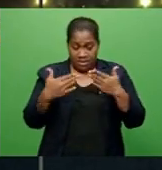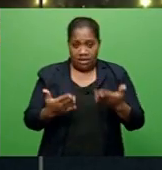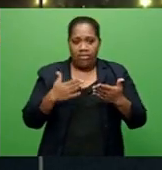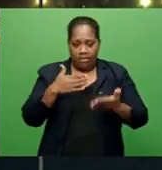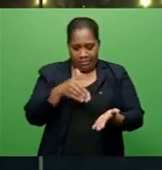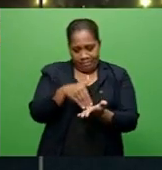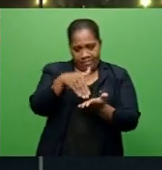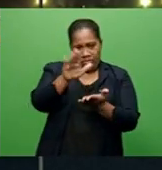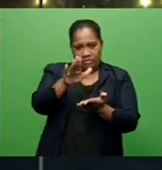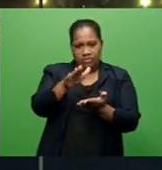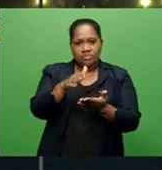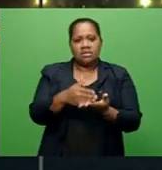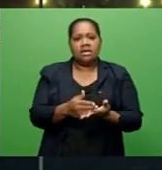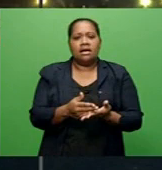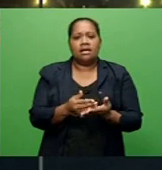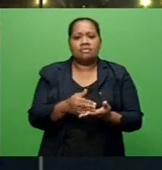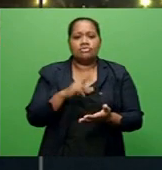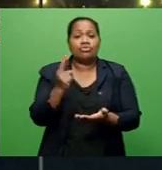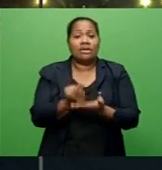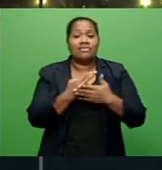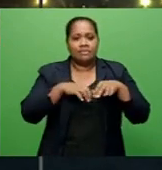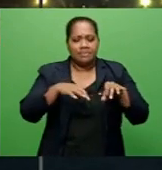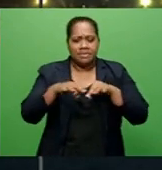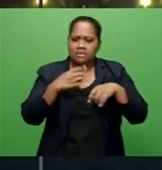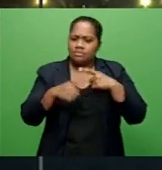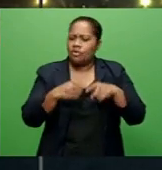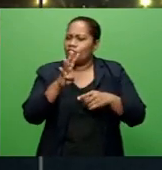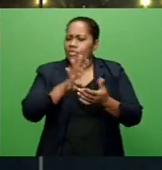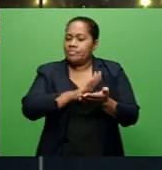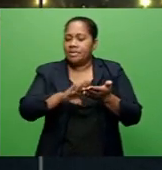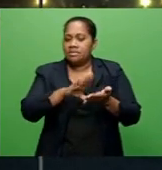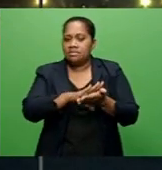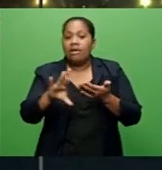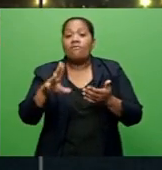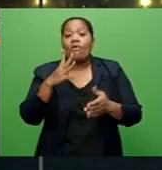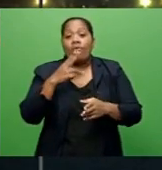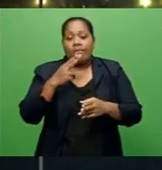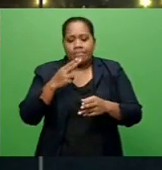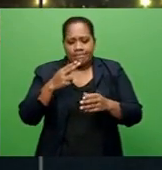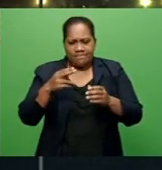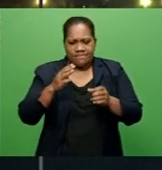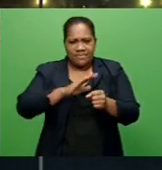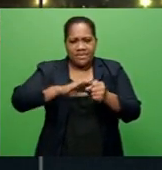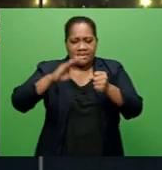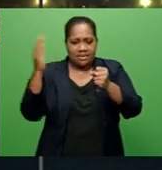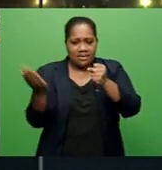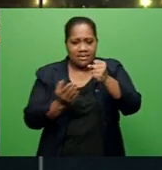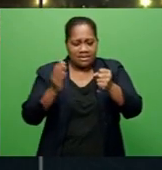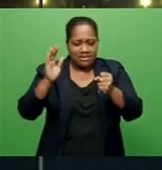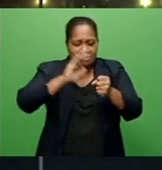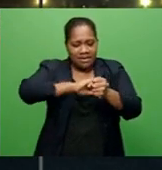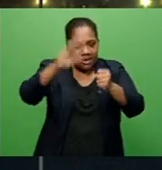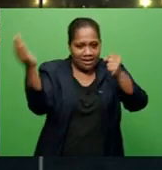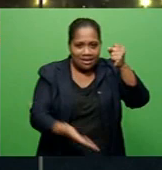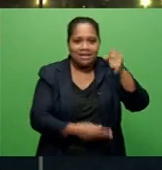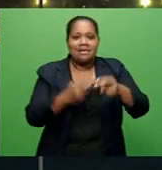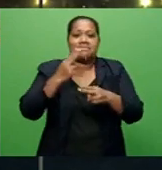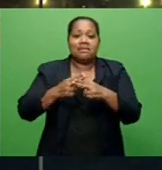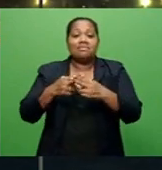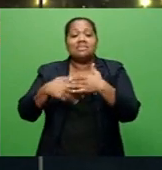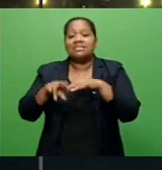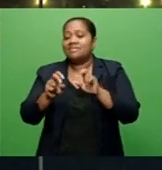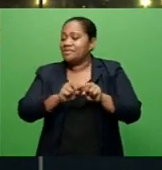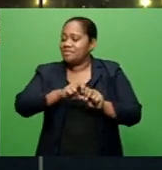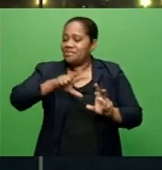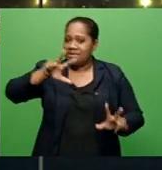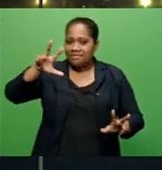rehabilitation and recovery plan worth more than $4 million for cane farmers in Vanuatu whose farms were affected by tropical cyclone Yasa. The